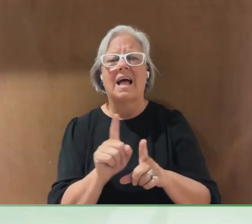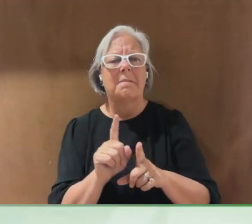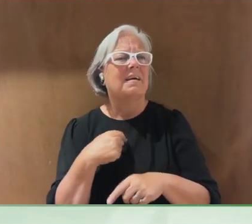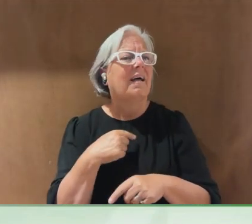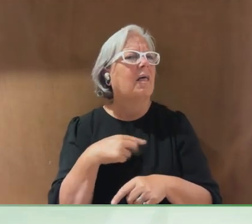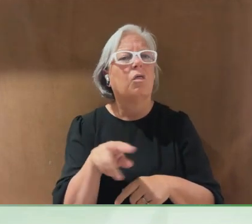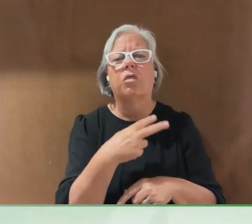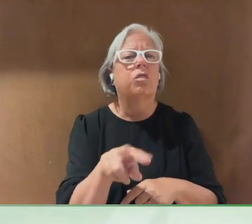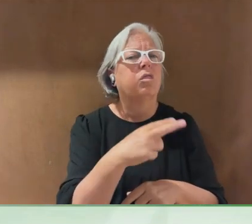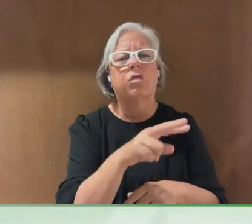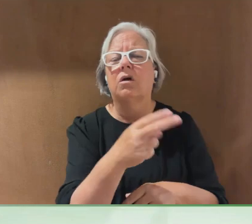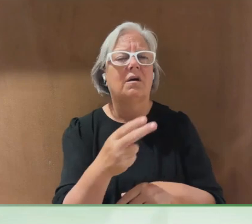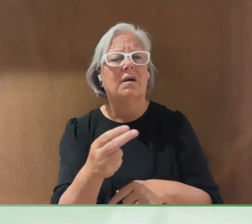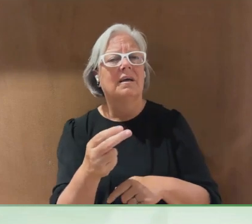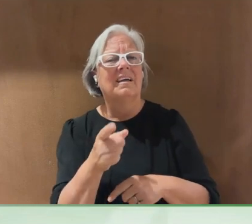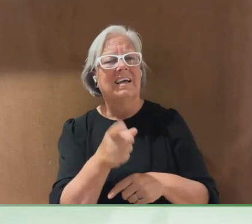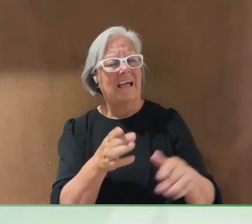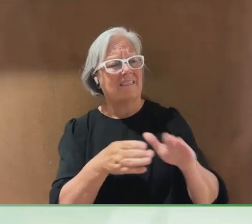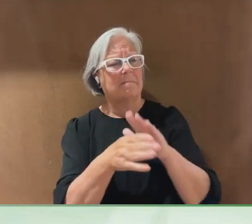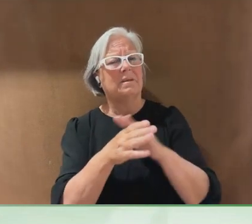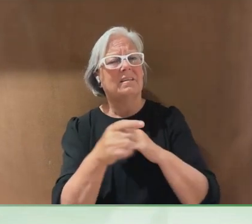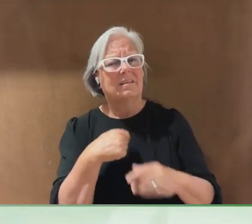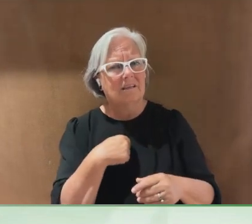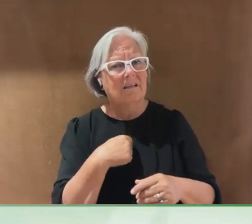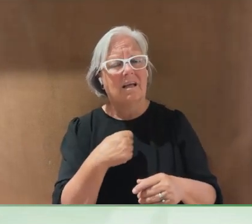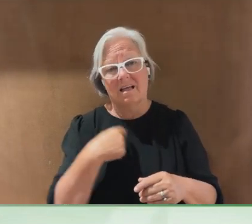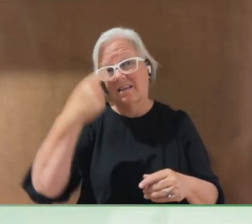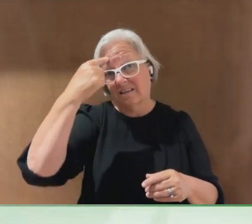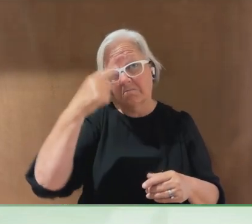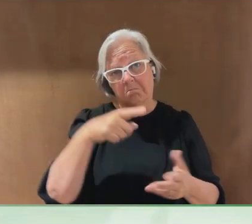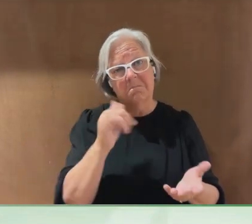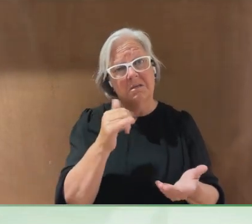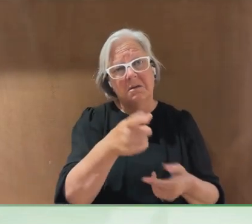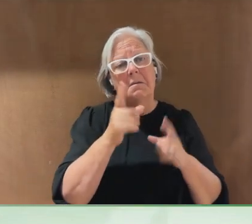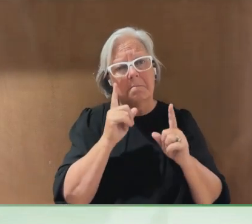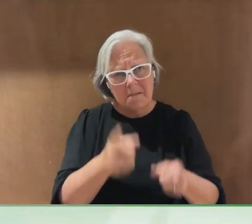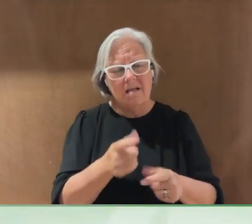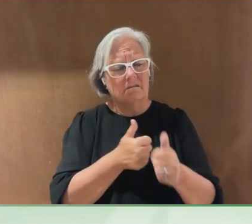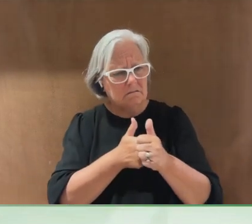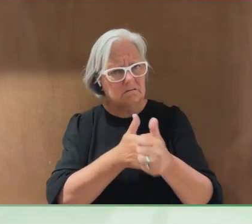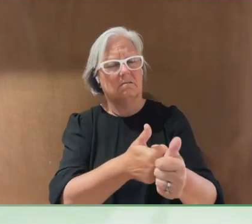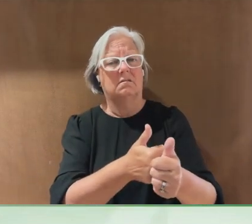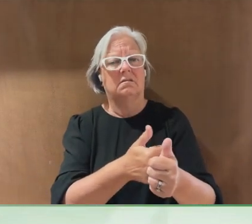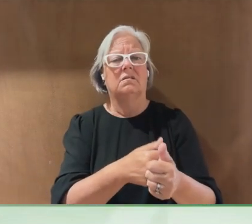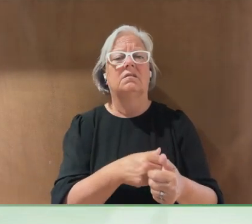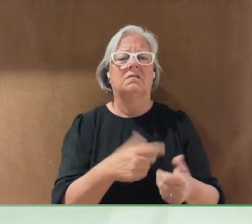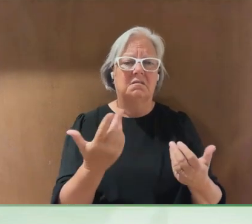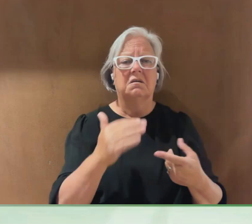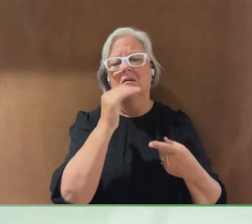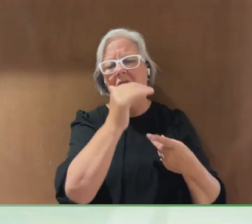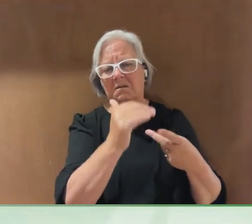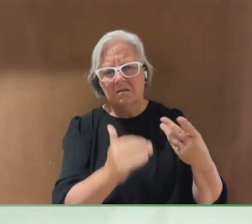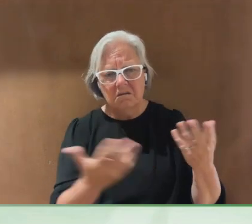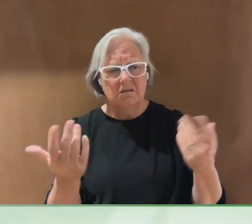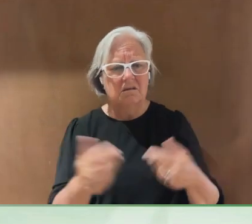we talk about accessible AI? Because I would say, yes, you have to be compliant with, in our case, EN 301549 when it comes to